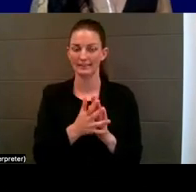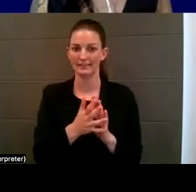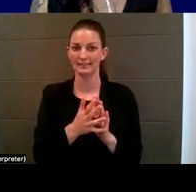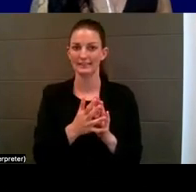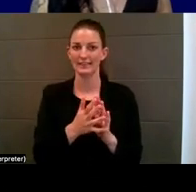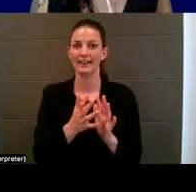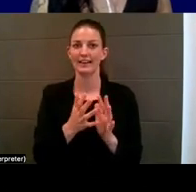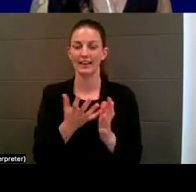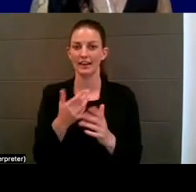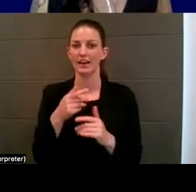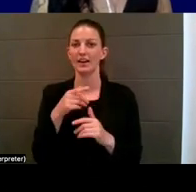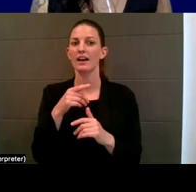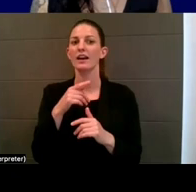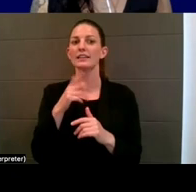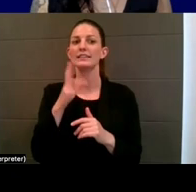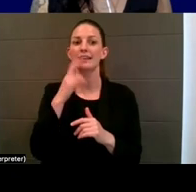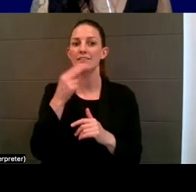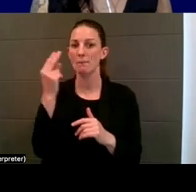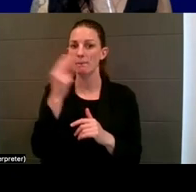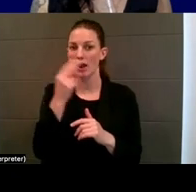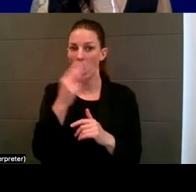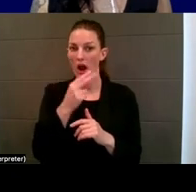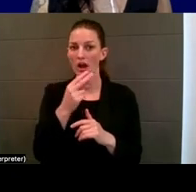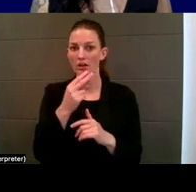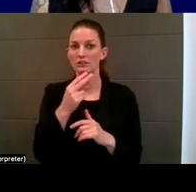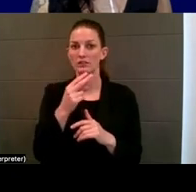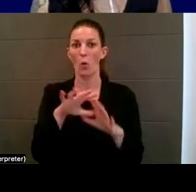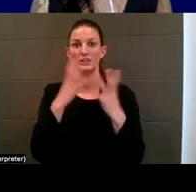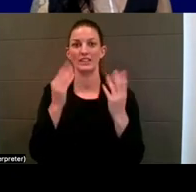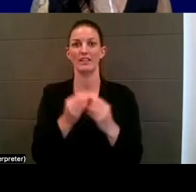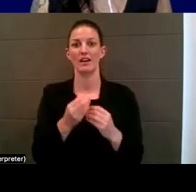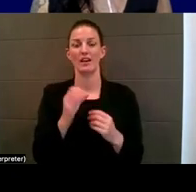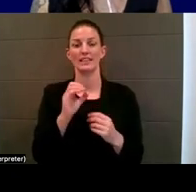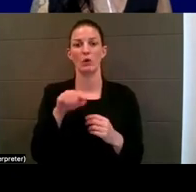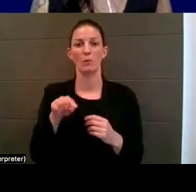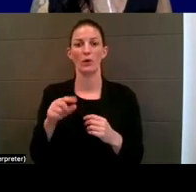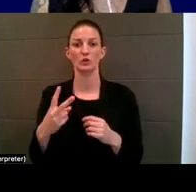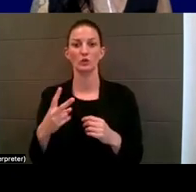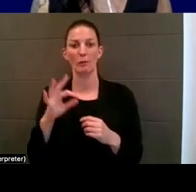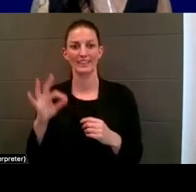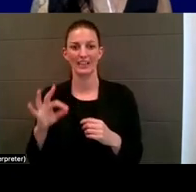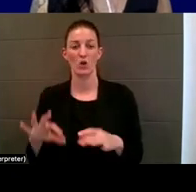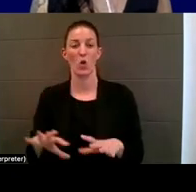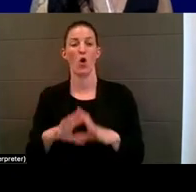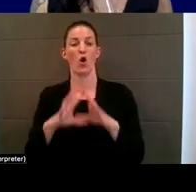Deafblindness indicates that deafblind people make up between 0.2% and 2% of the population.